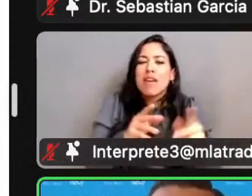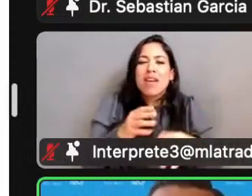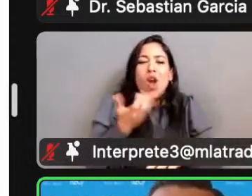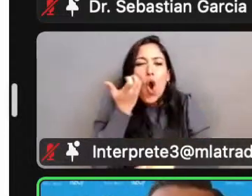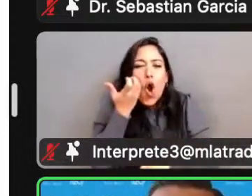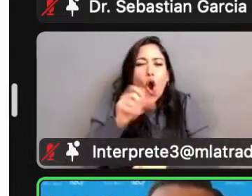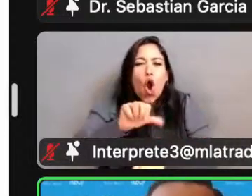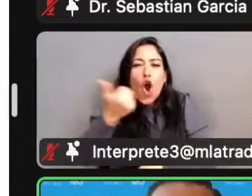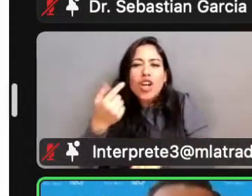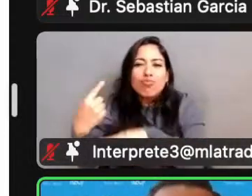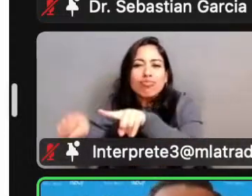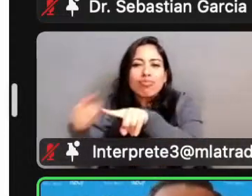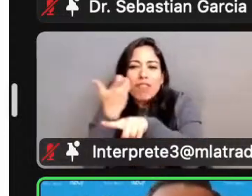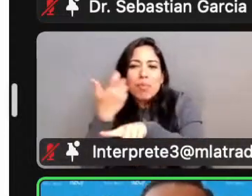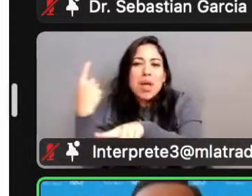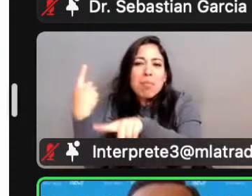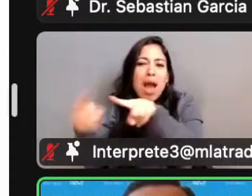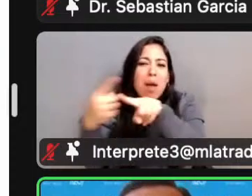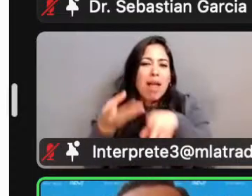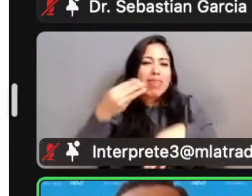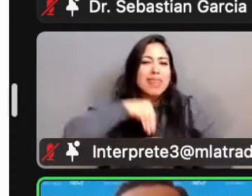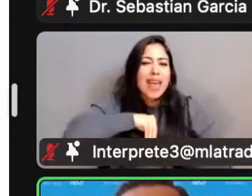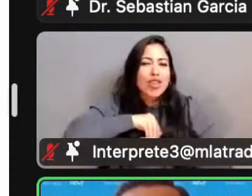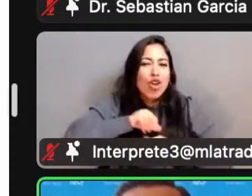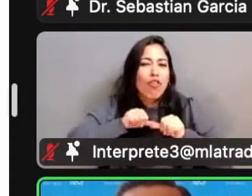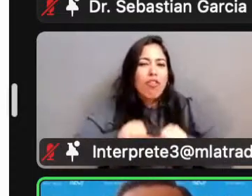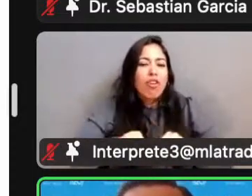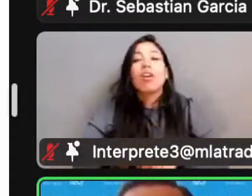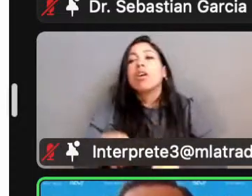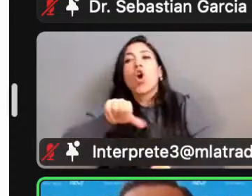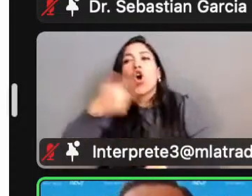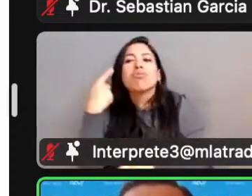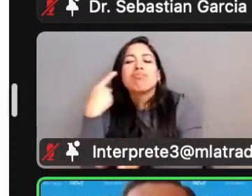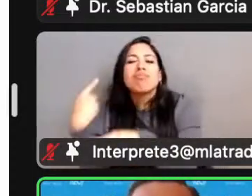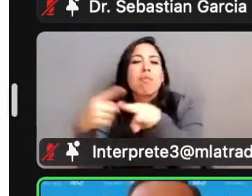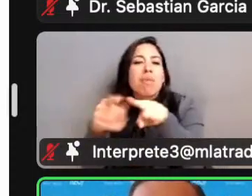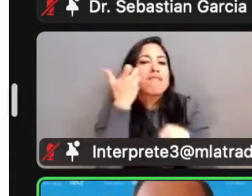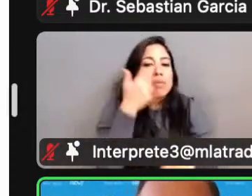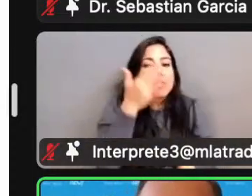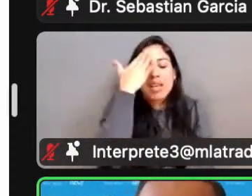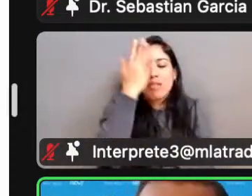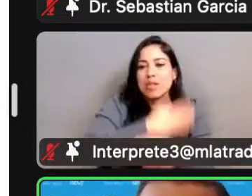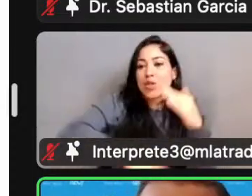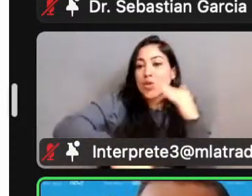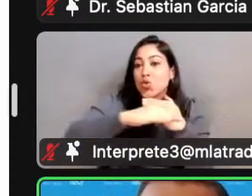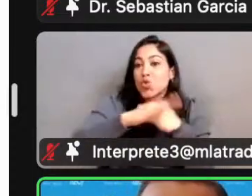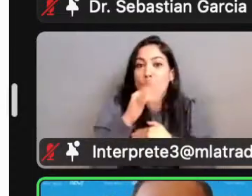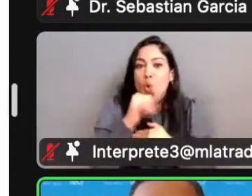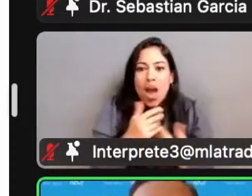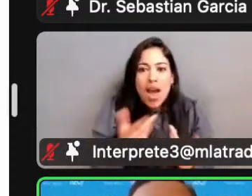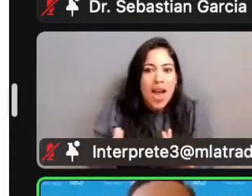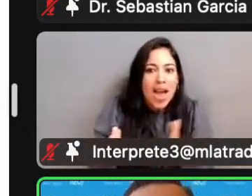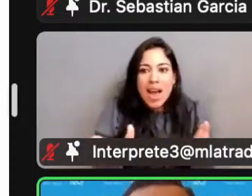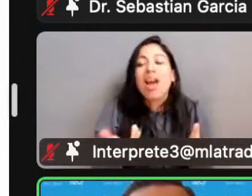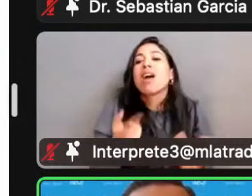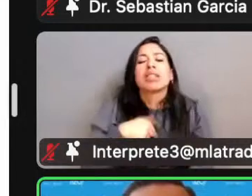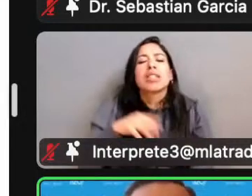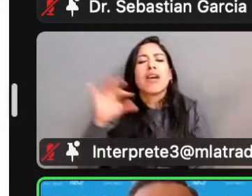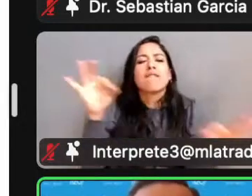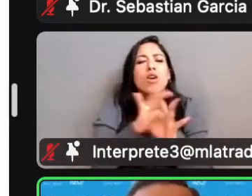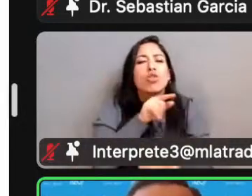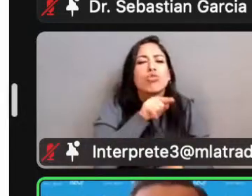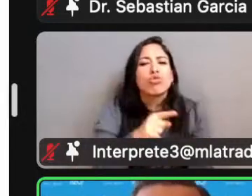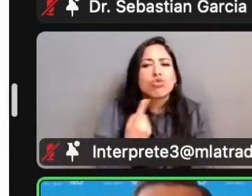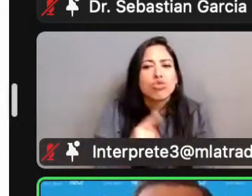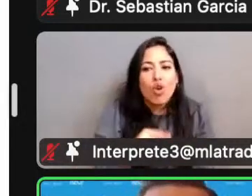presence of different chronic diseases, which we know, besides that, they are unequally